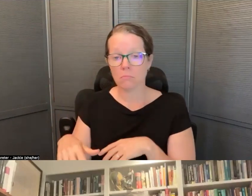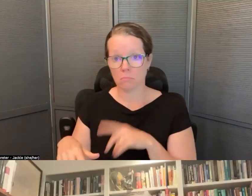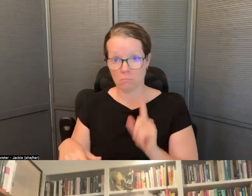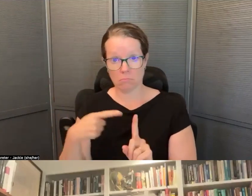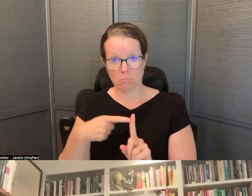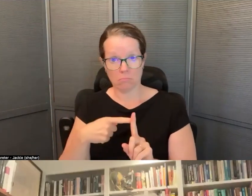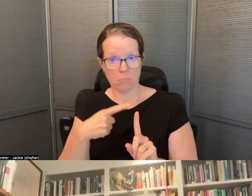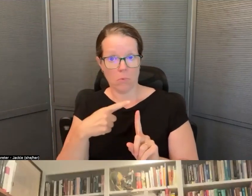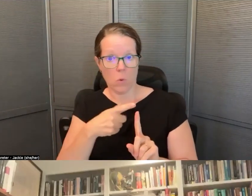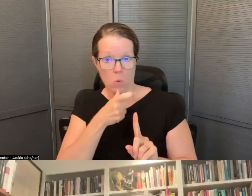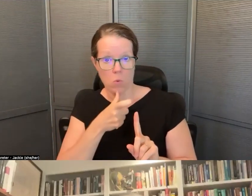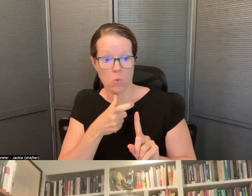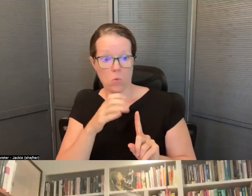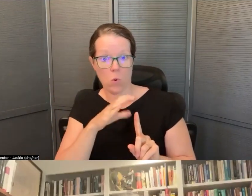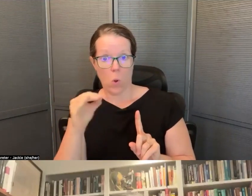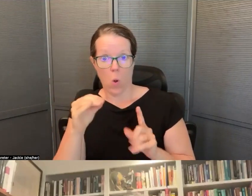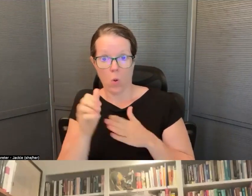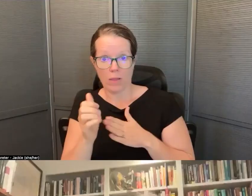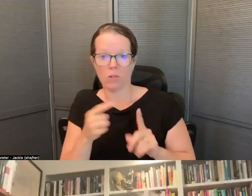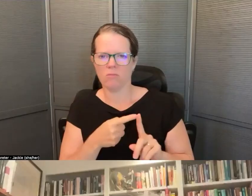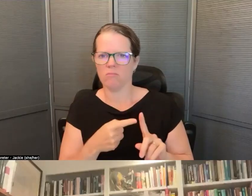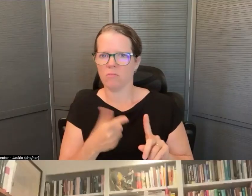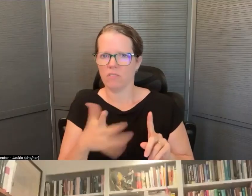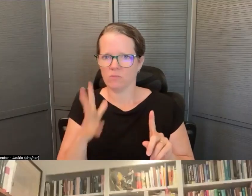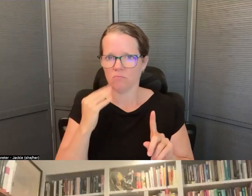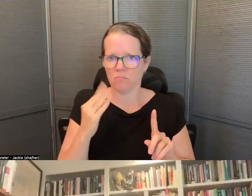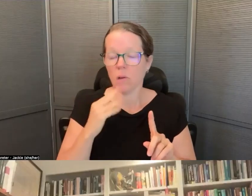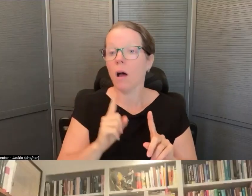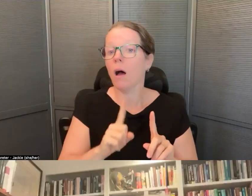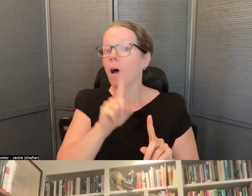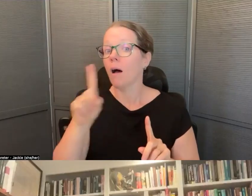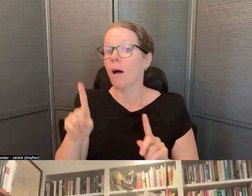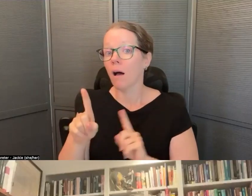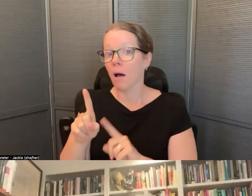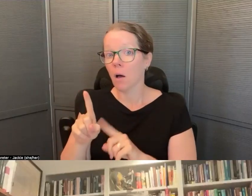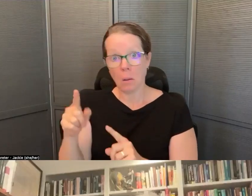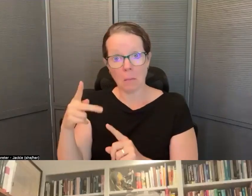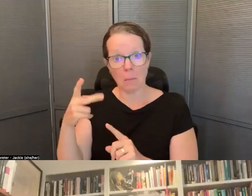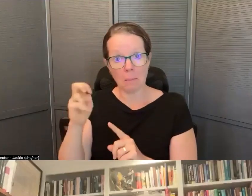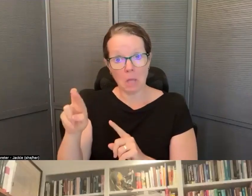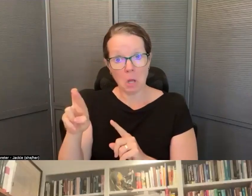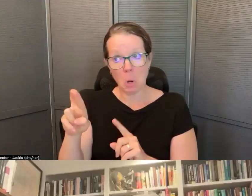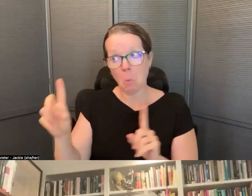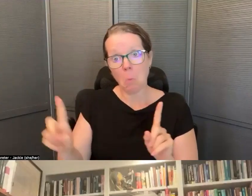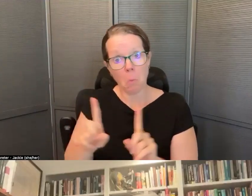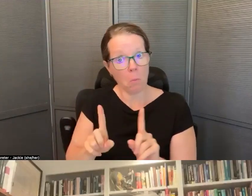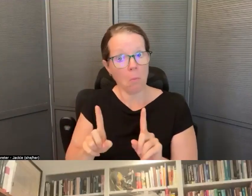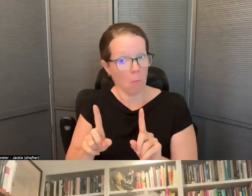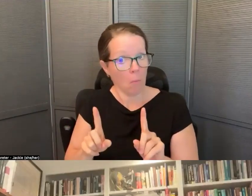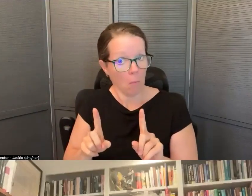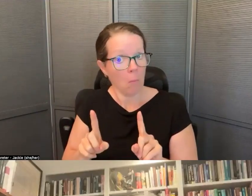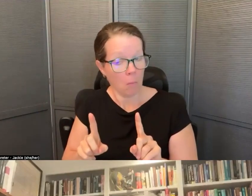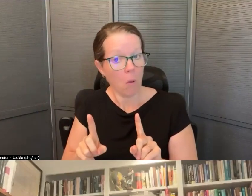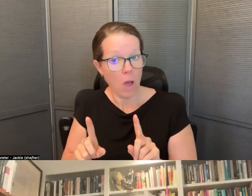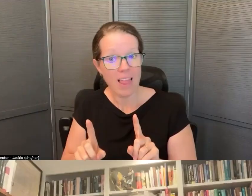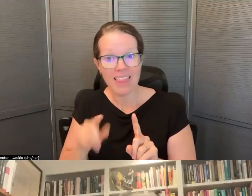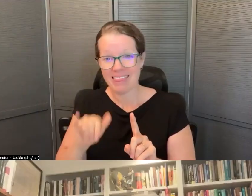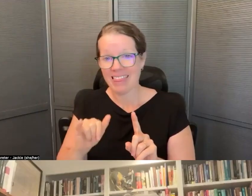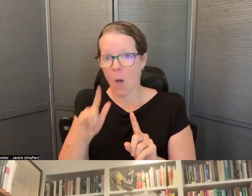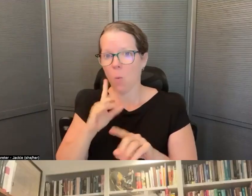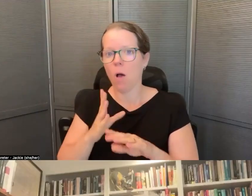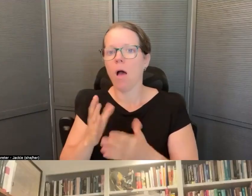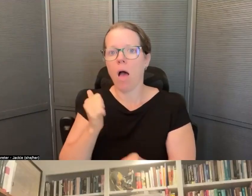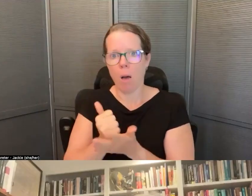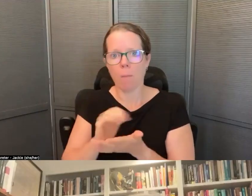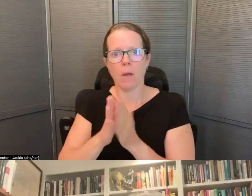leader would be a great benefit and probably improve the feasibility of making it a sustainable